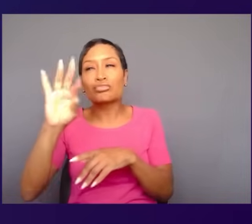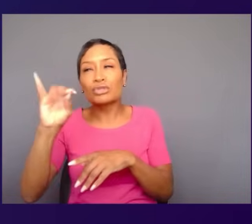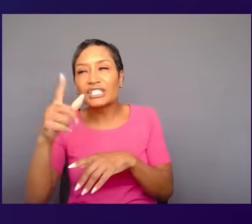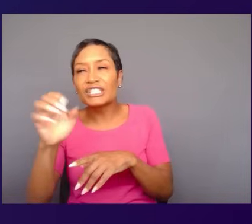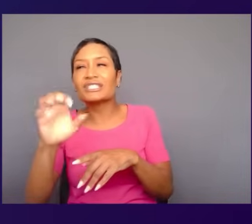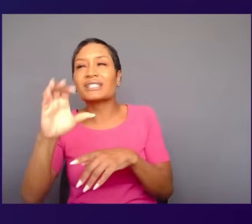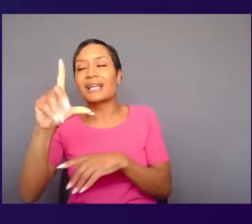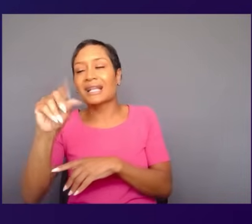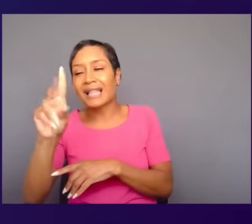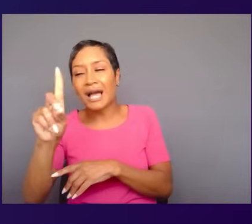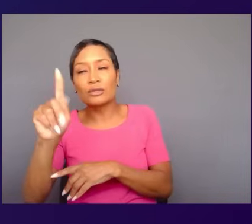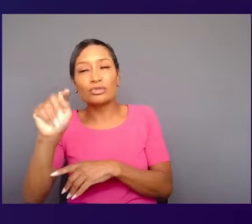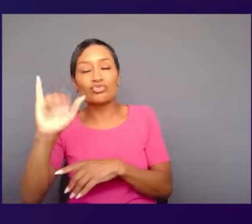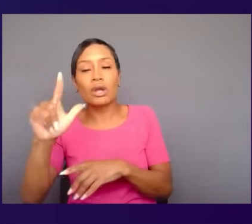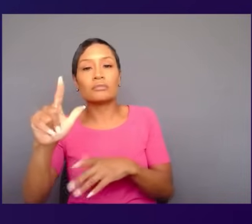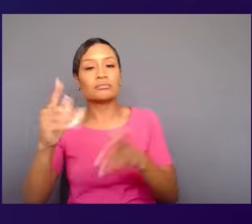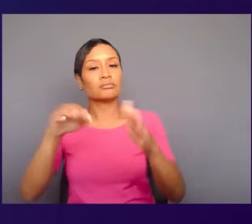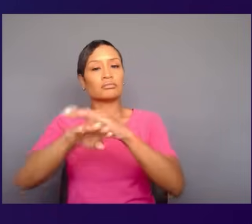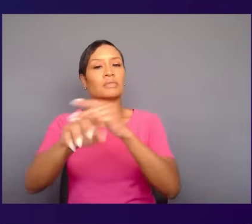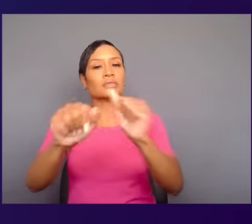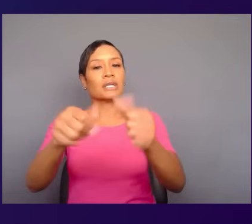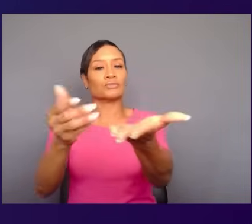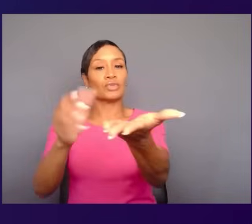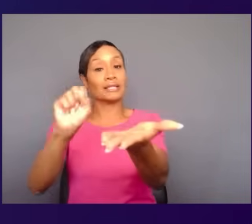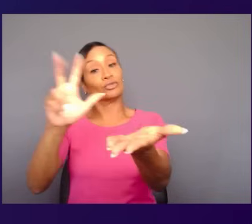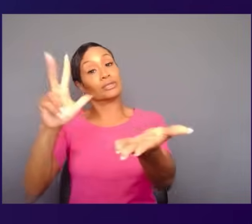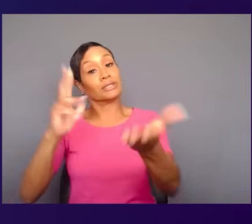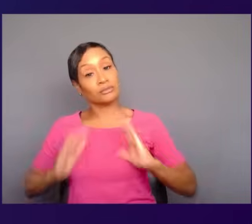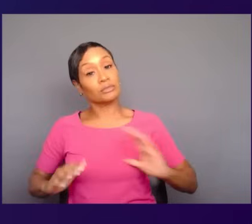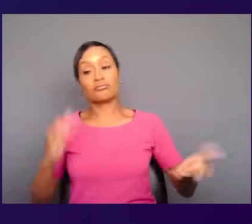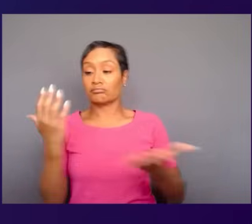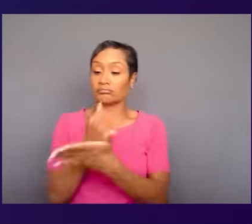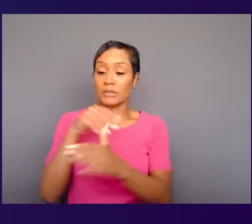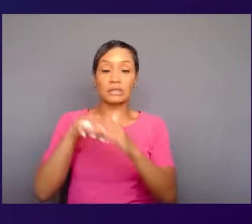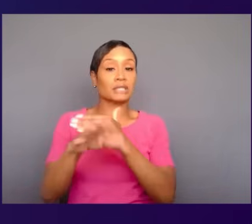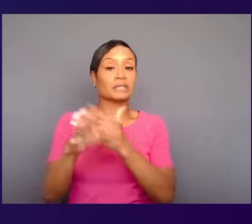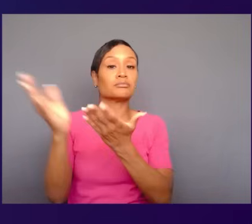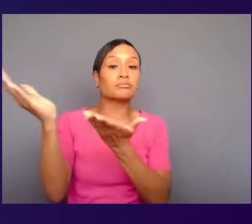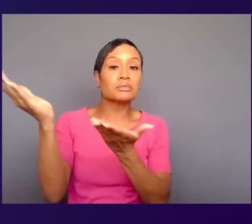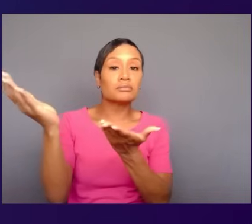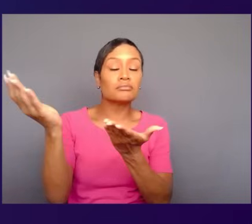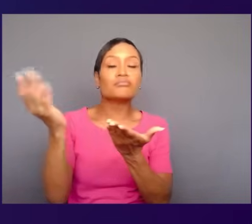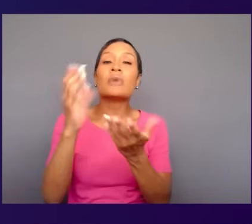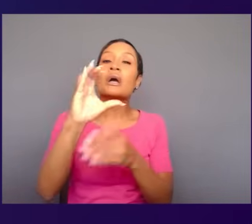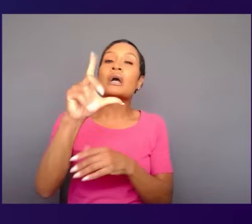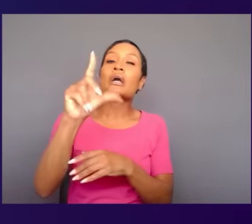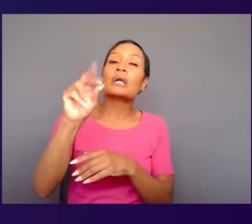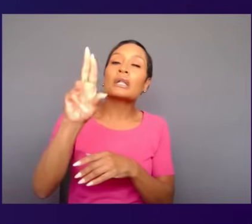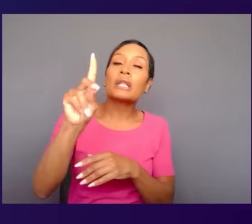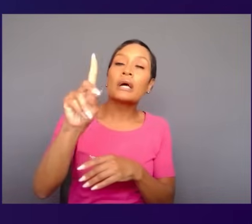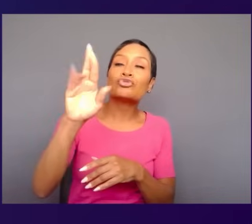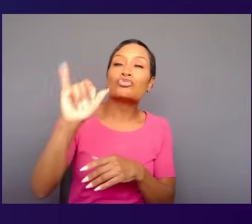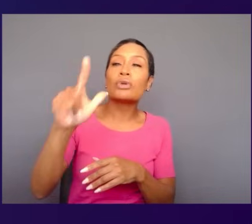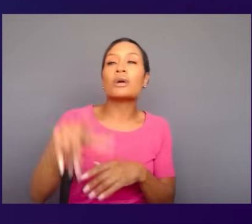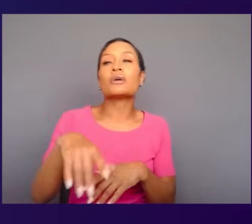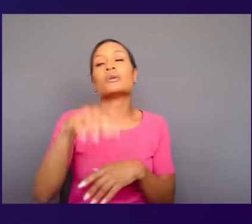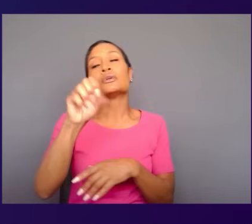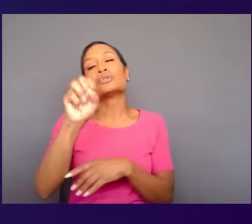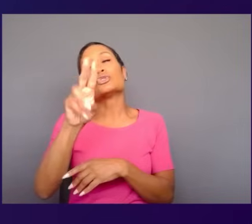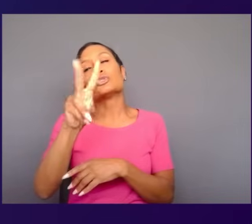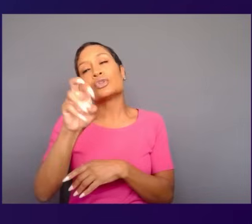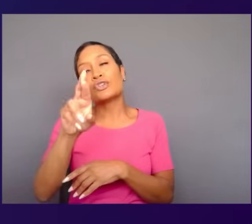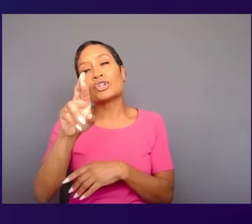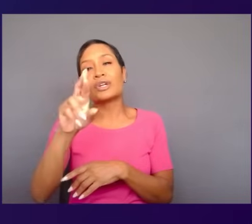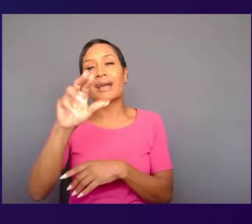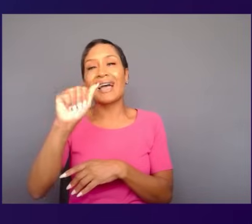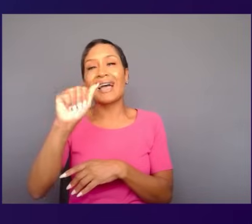you as a S3 customer. And so while CloudTrail and Server Access Logs will record that log data